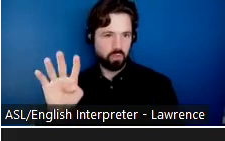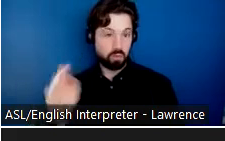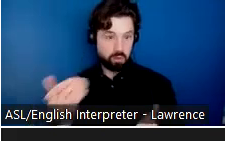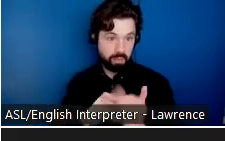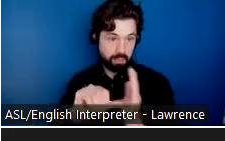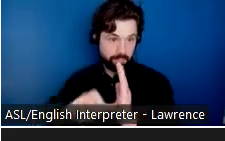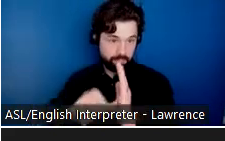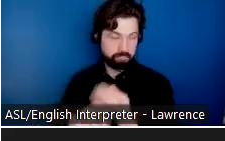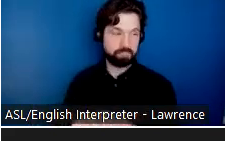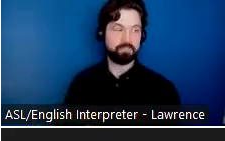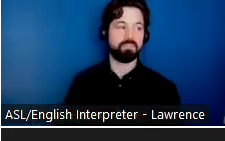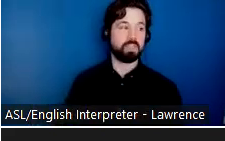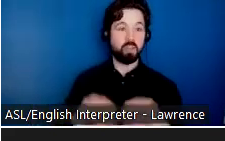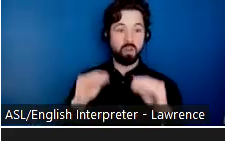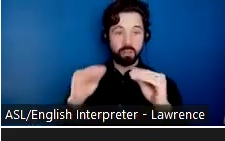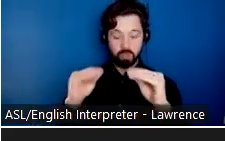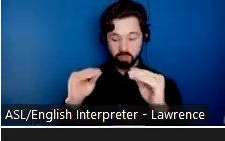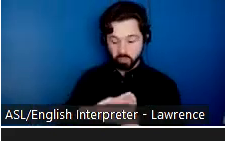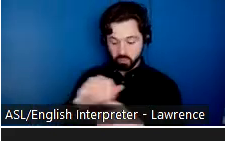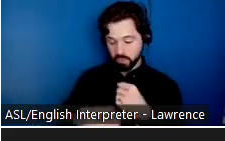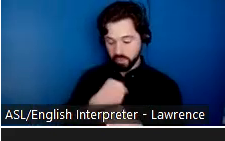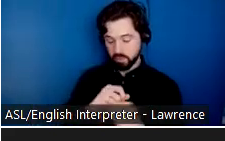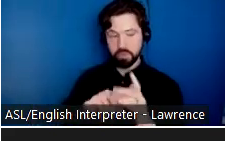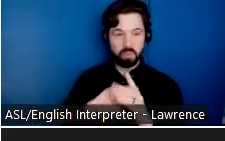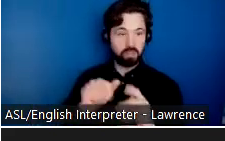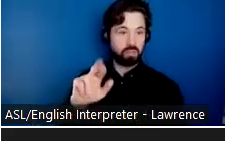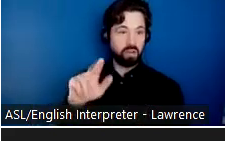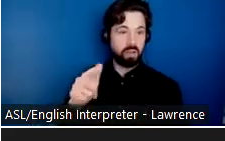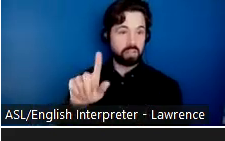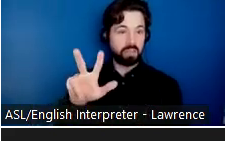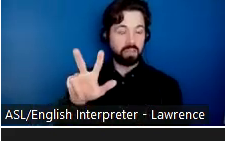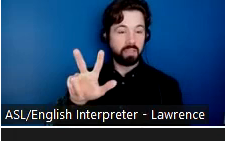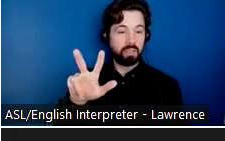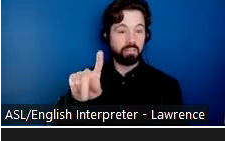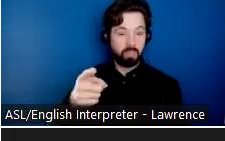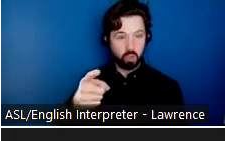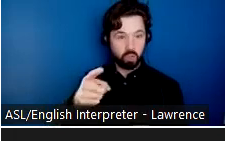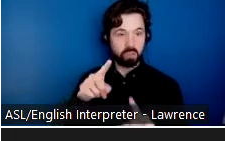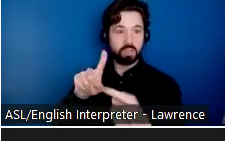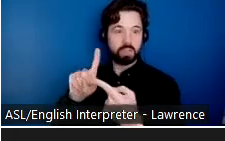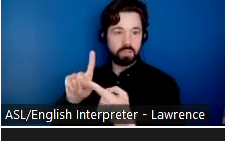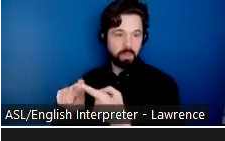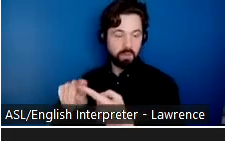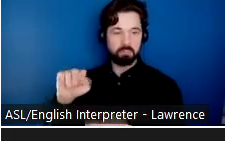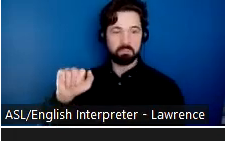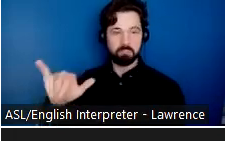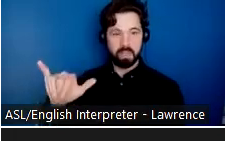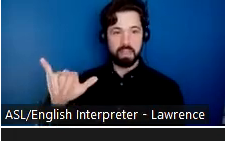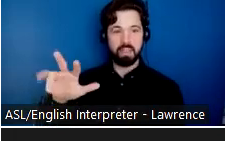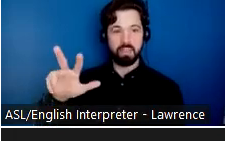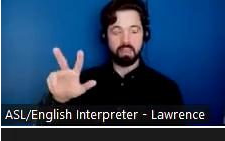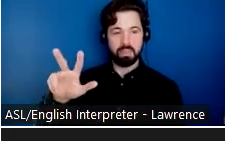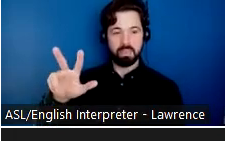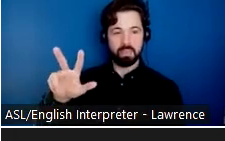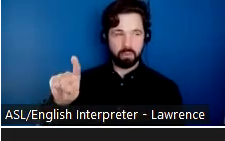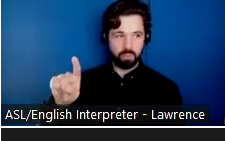our instructional school year is August 1st, 2023 through May 31st, 2024. So any